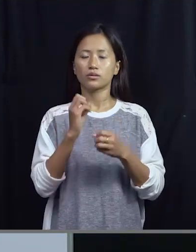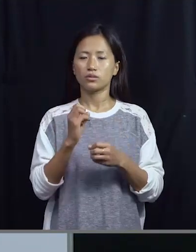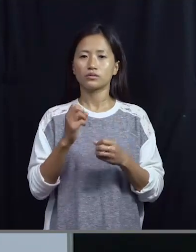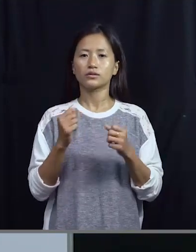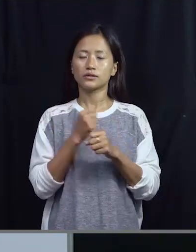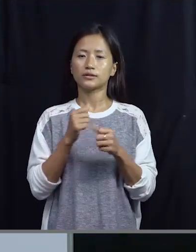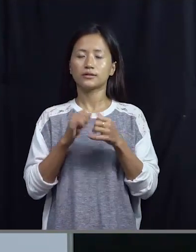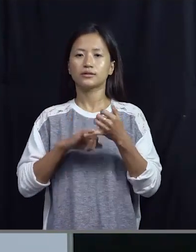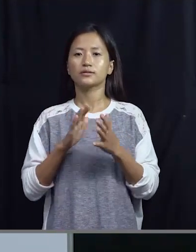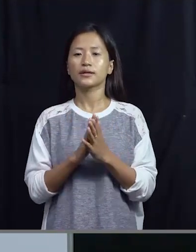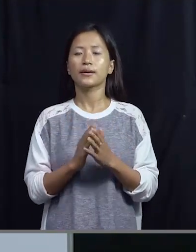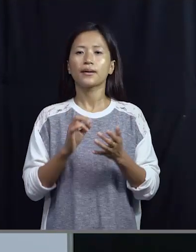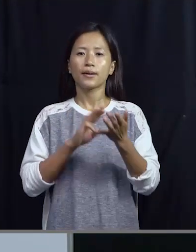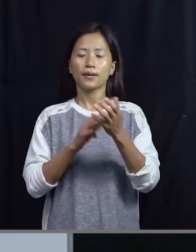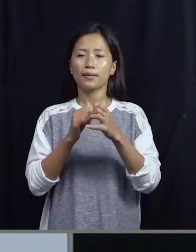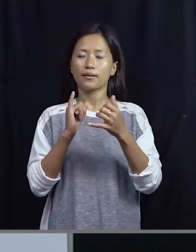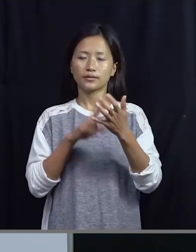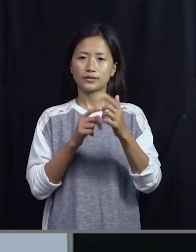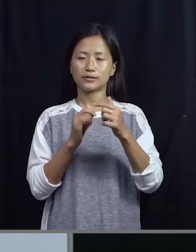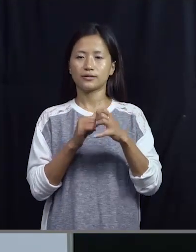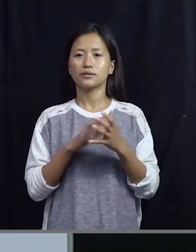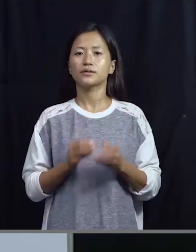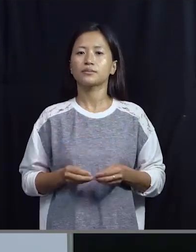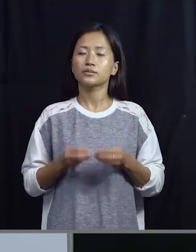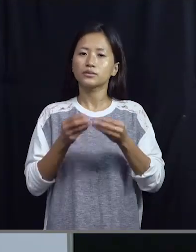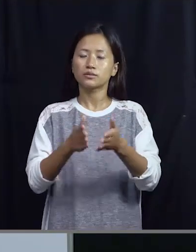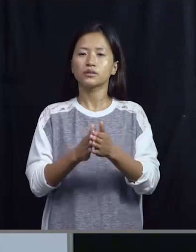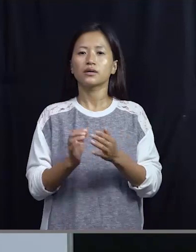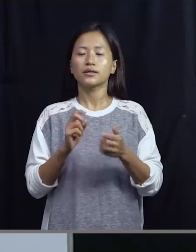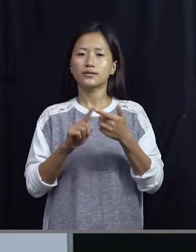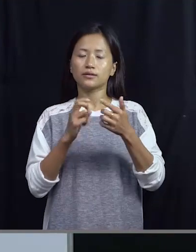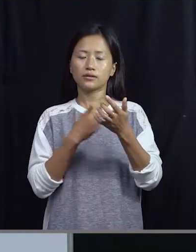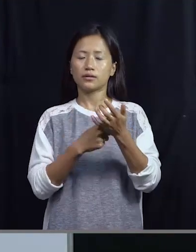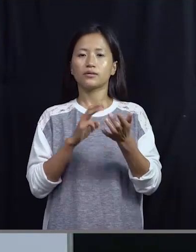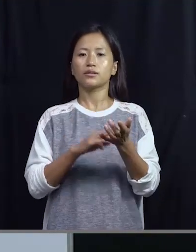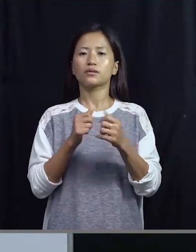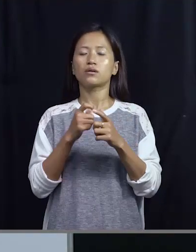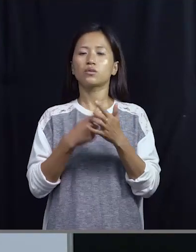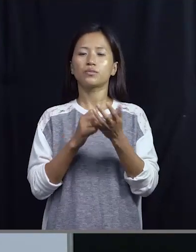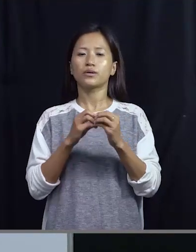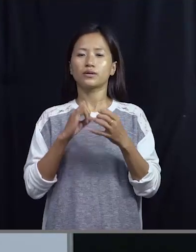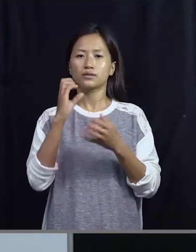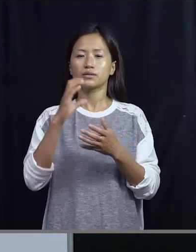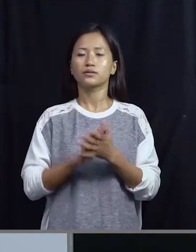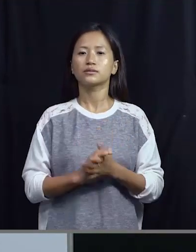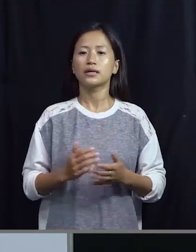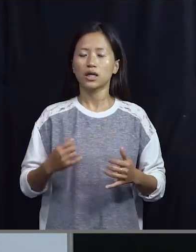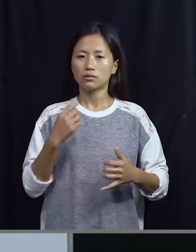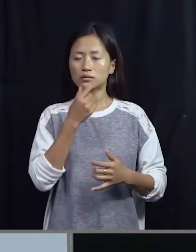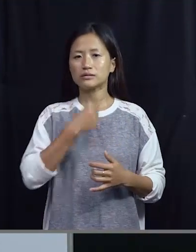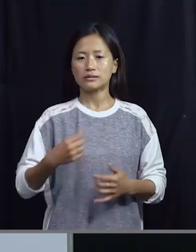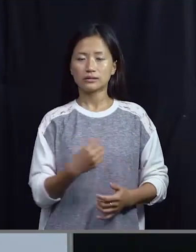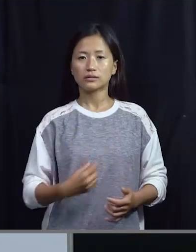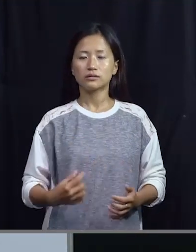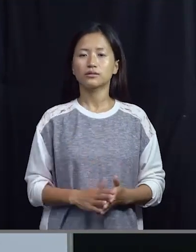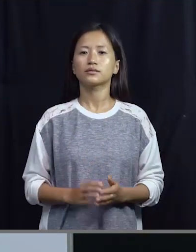a methane-rich gas produced by anaerobic breakdown or digestion